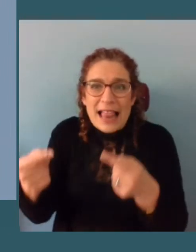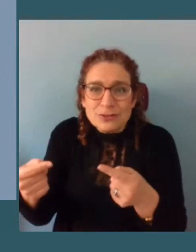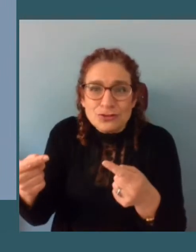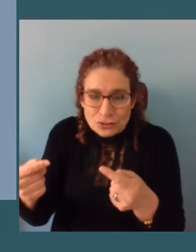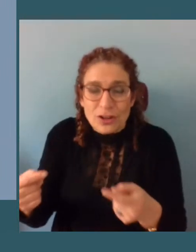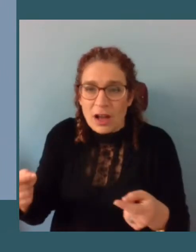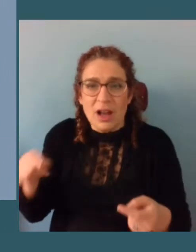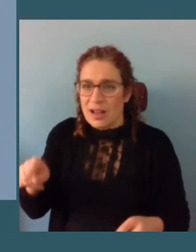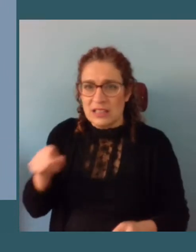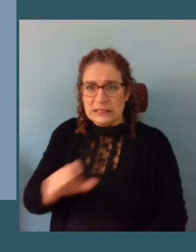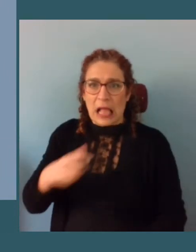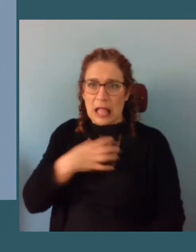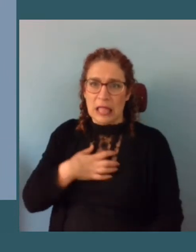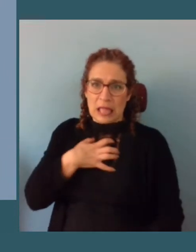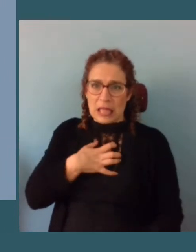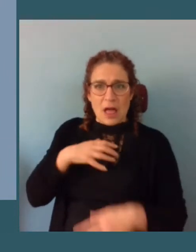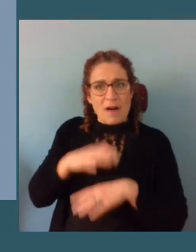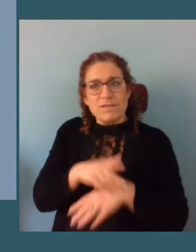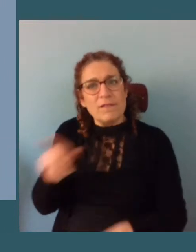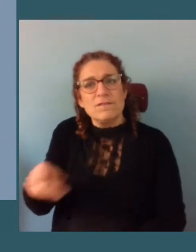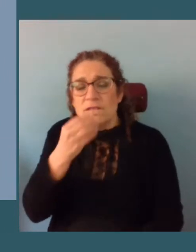some question about whether that's